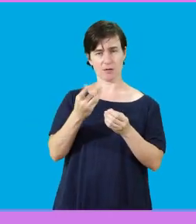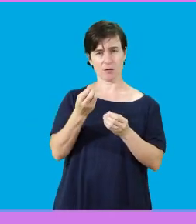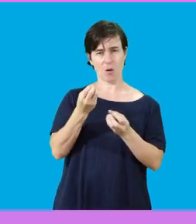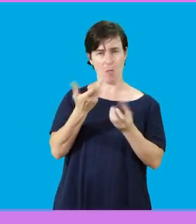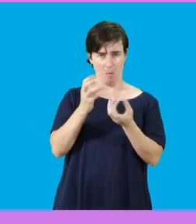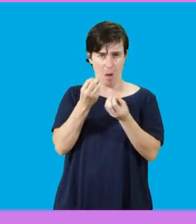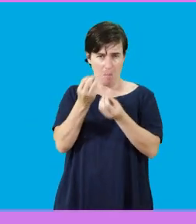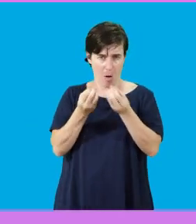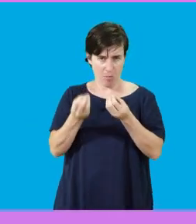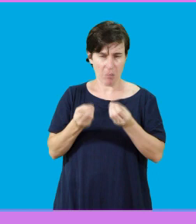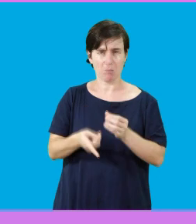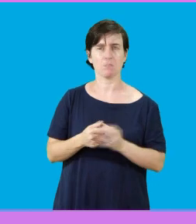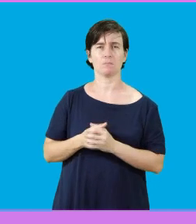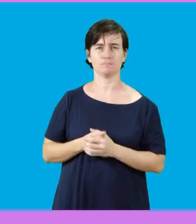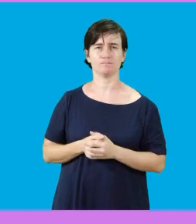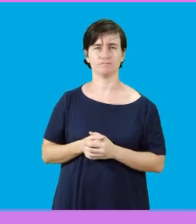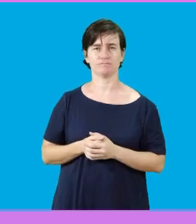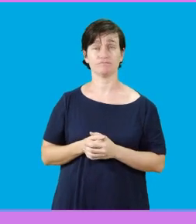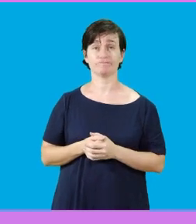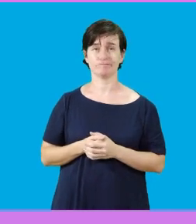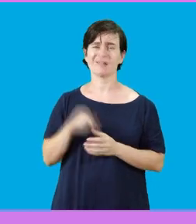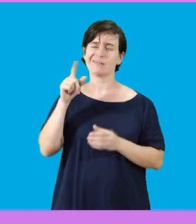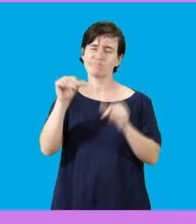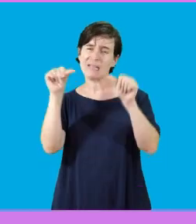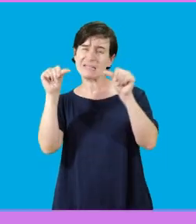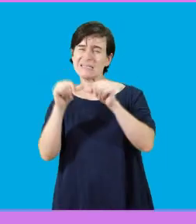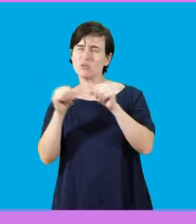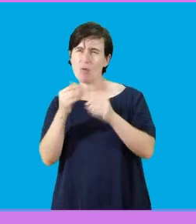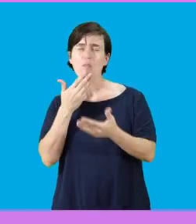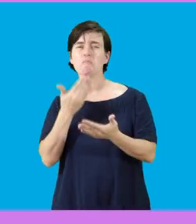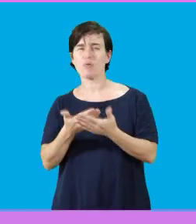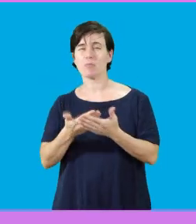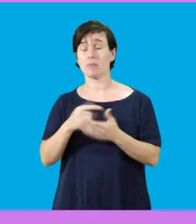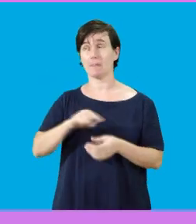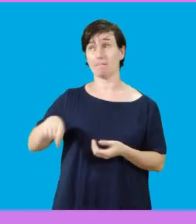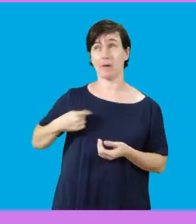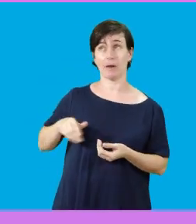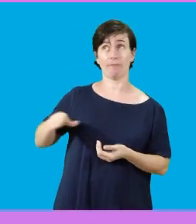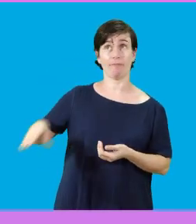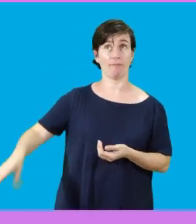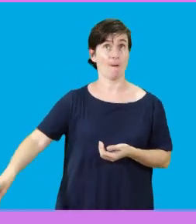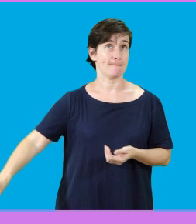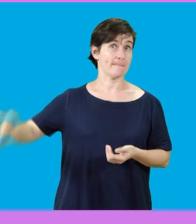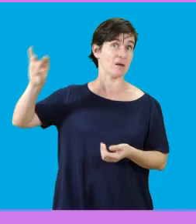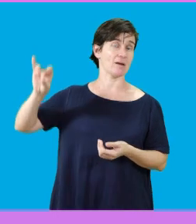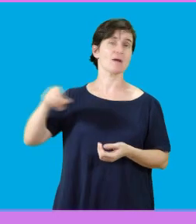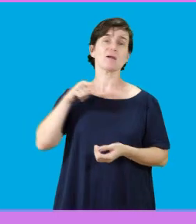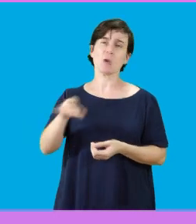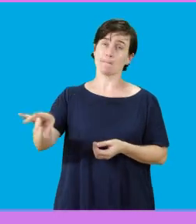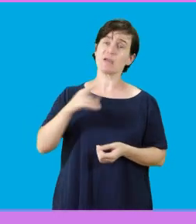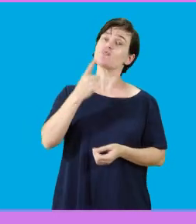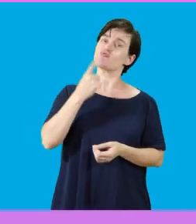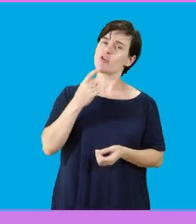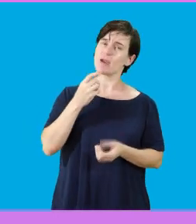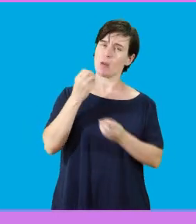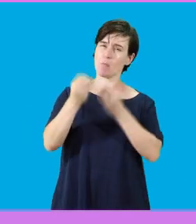20 marbles in total in that particular bag. Then it says determine the probability of choosing a red marble.